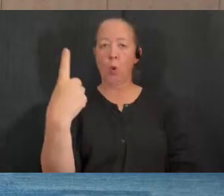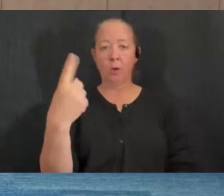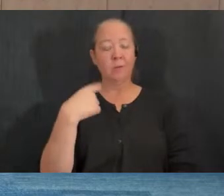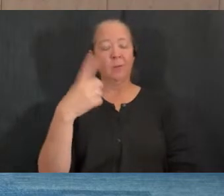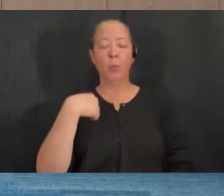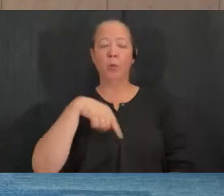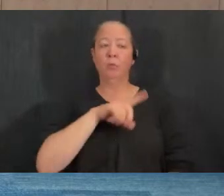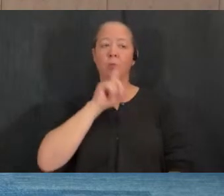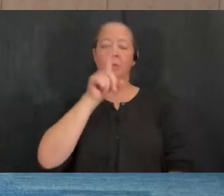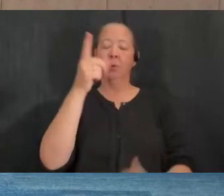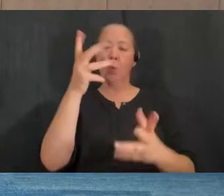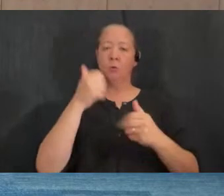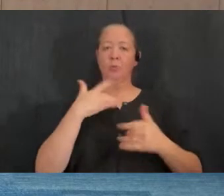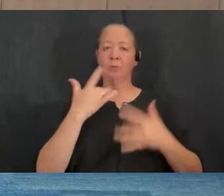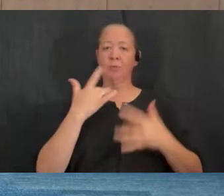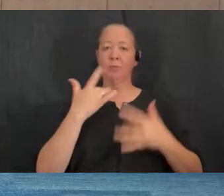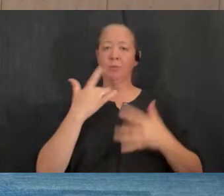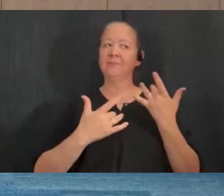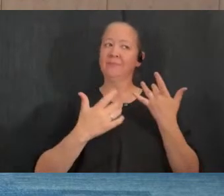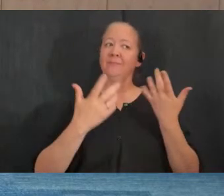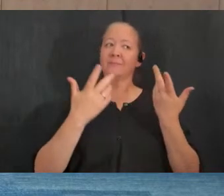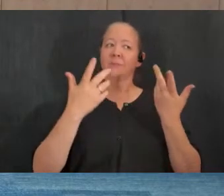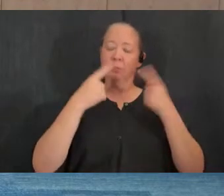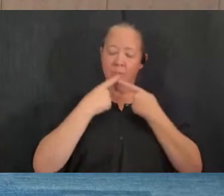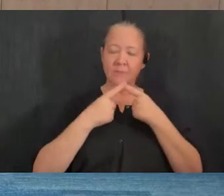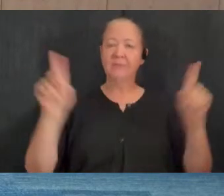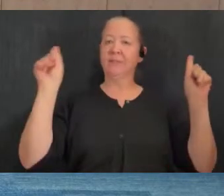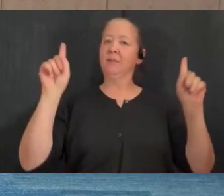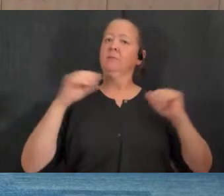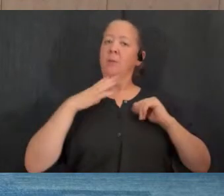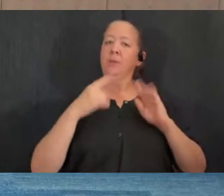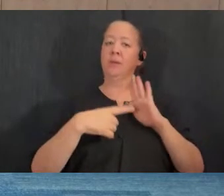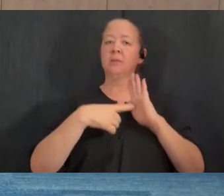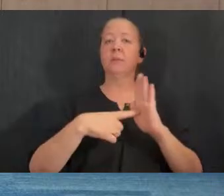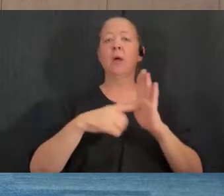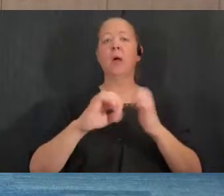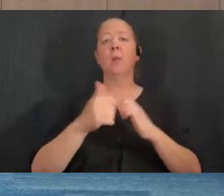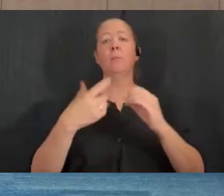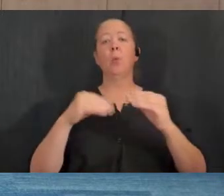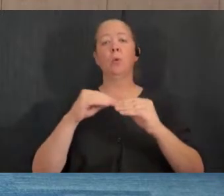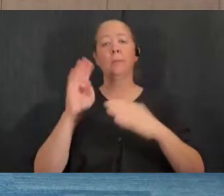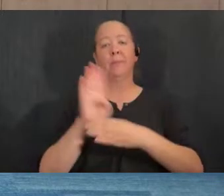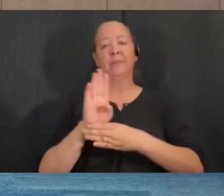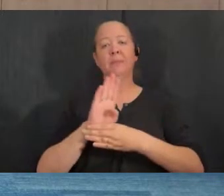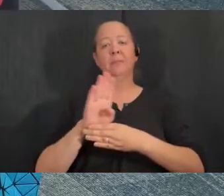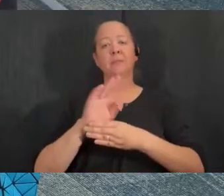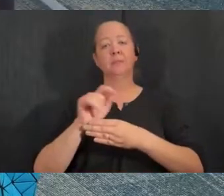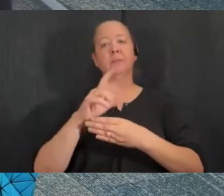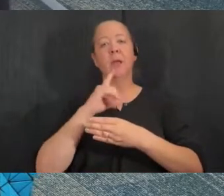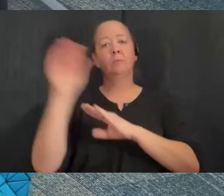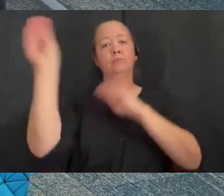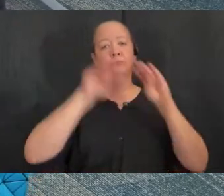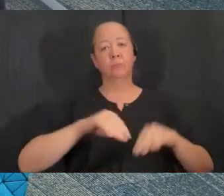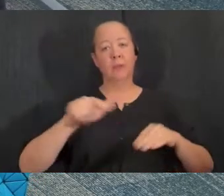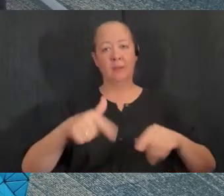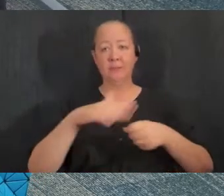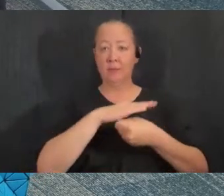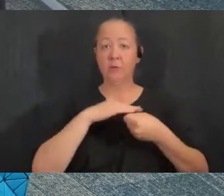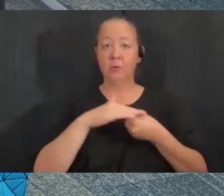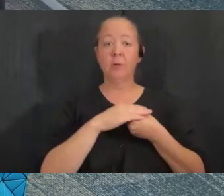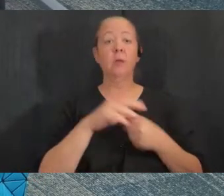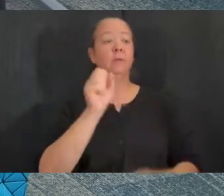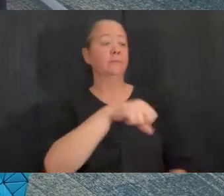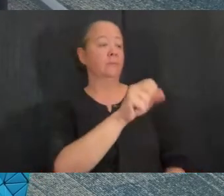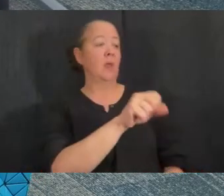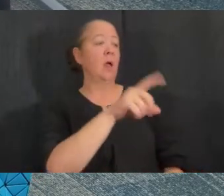succeed and be an example of how more businesses can come to our particular area. Thank you. And I will say that last fall,